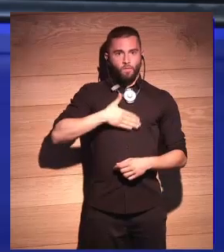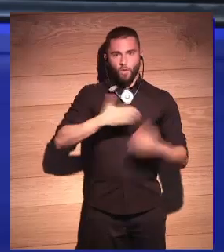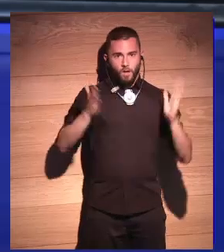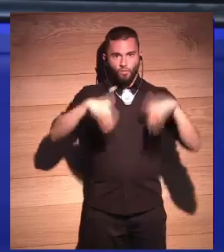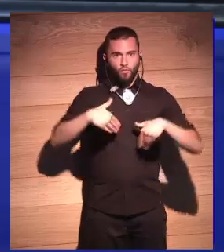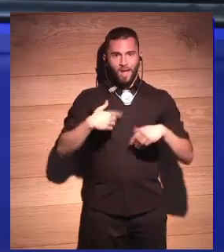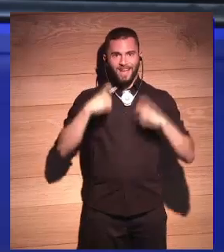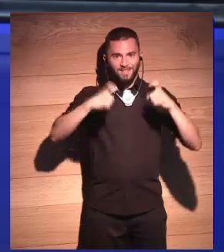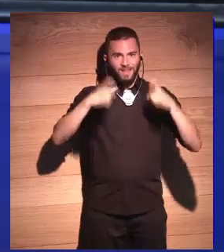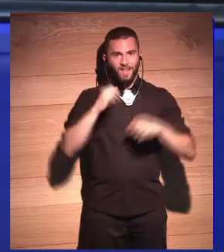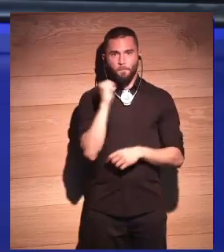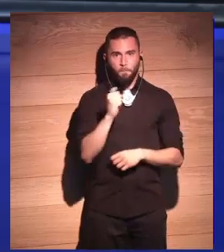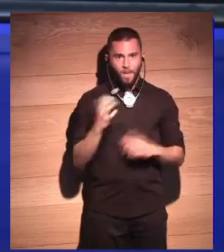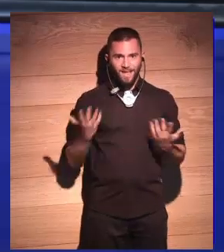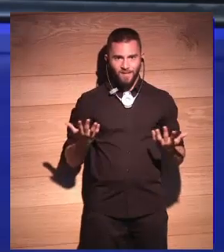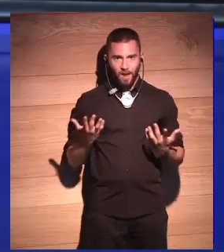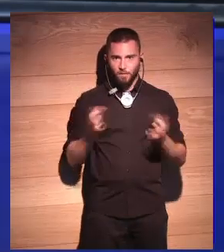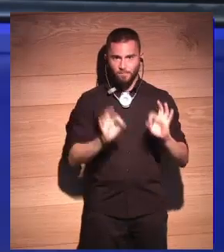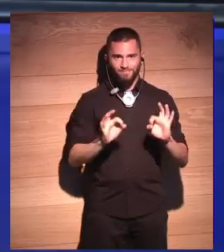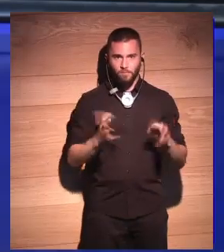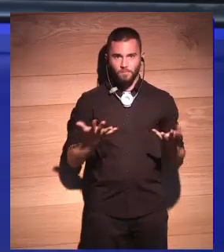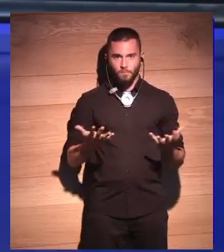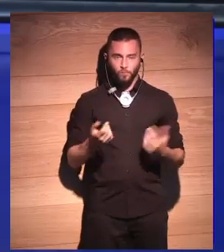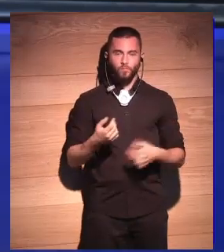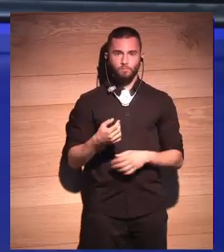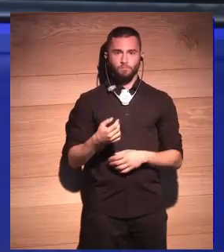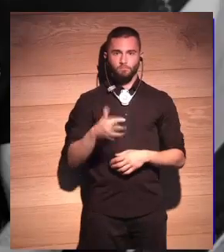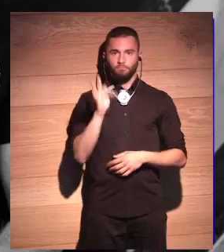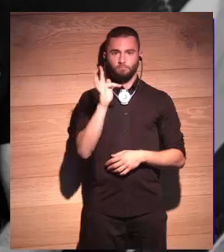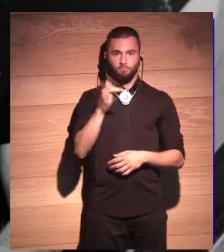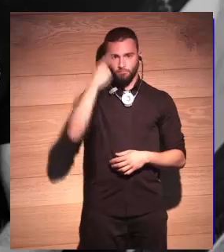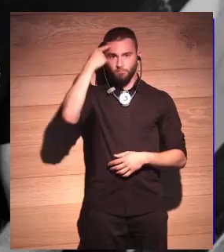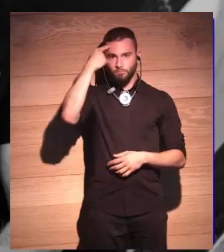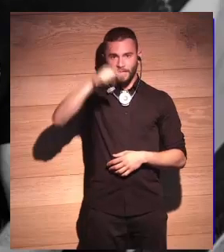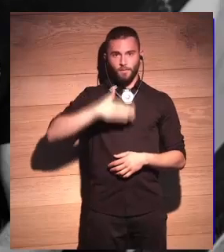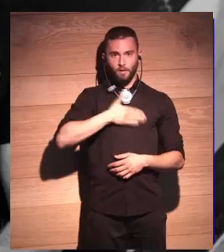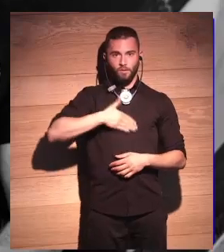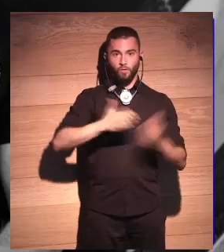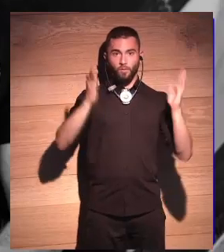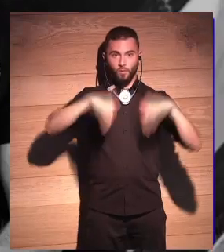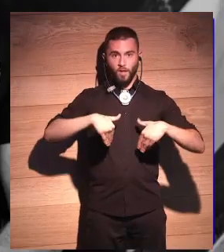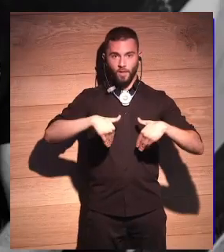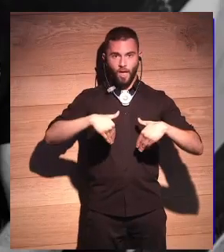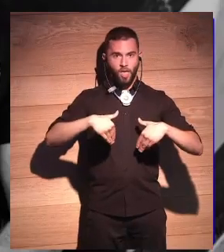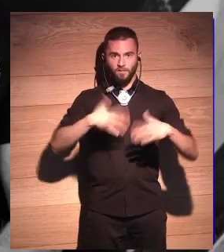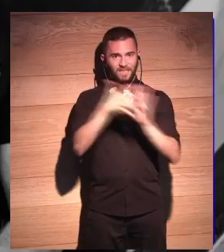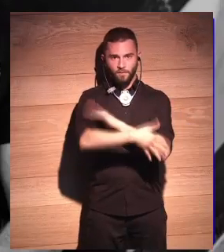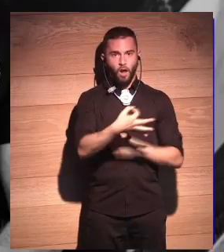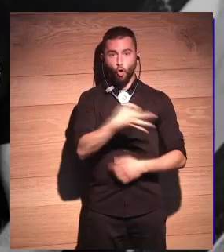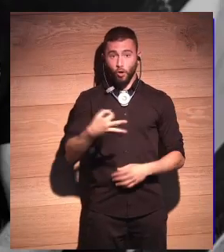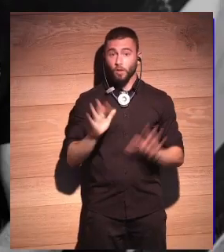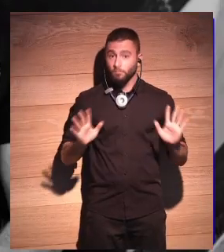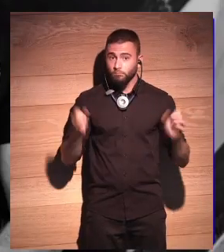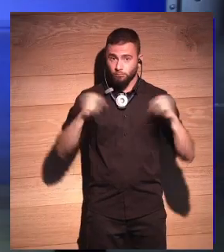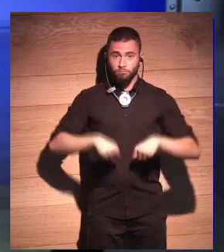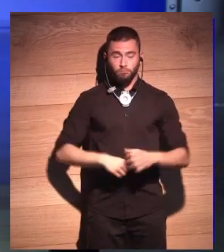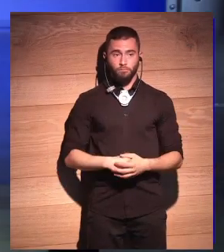it was nice to know that the unpleasantness that was generated was correct. So remember my